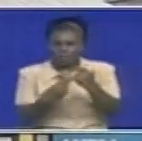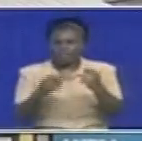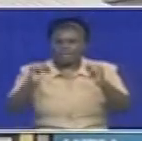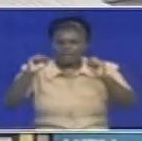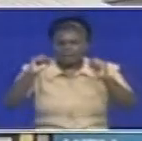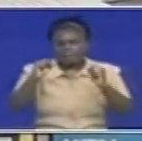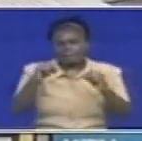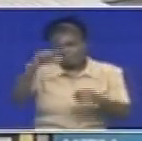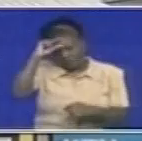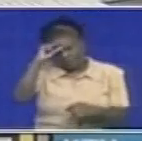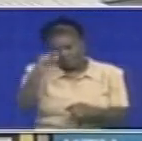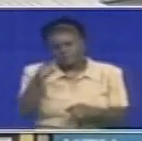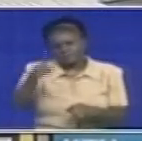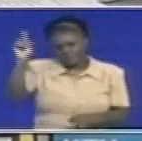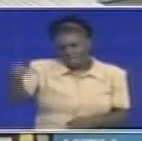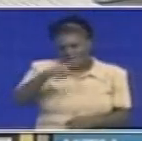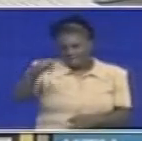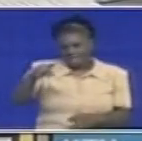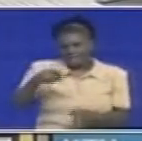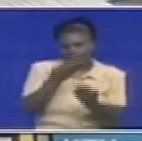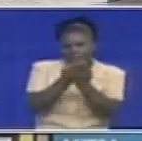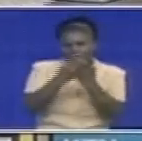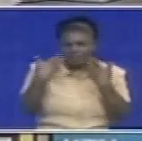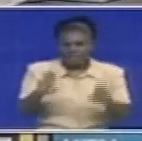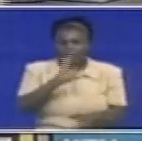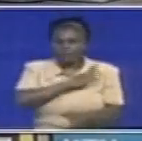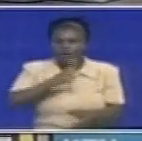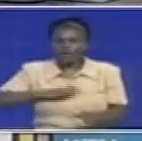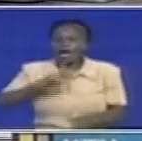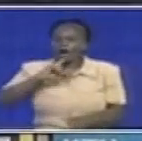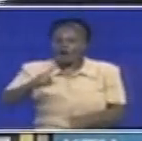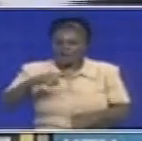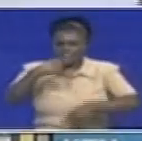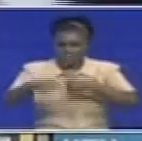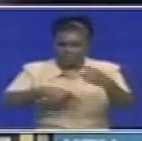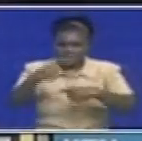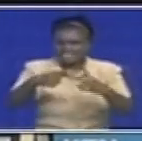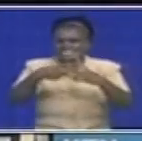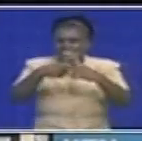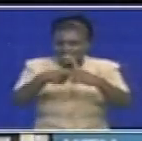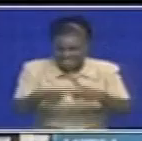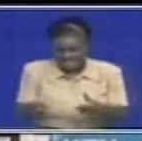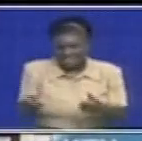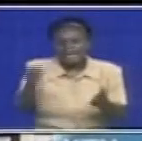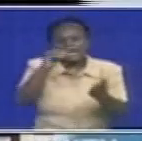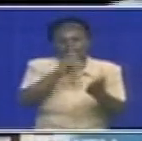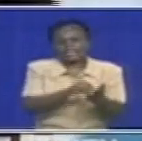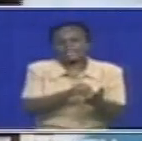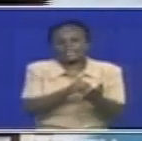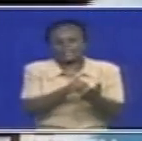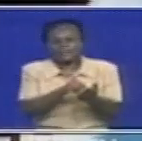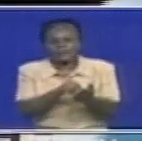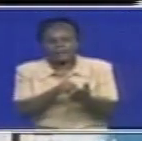negotiations. With the cancellation of the tender, the board has ordered that the process be picked up from the opening of the best and final